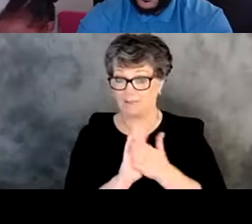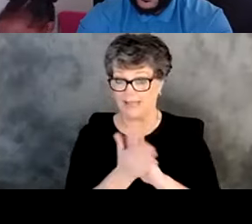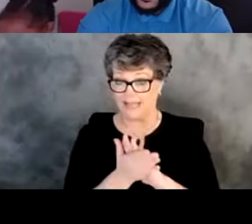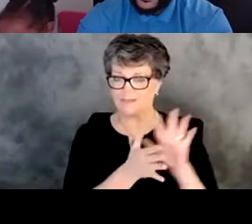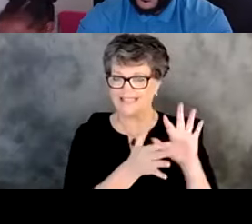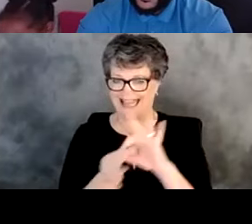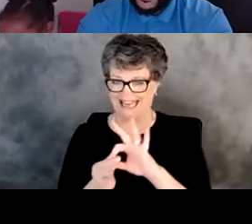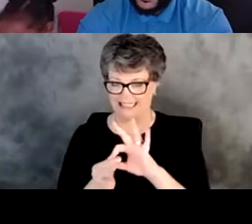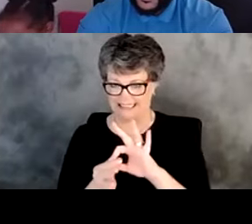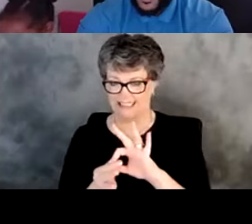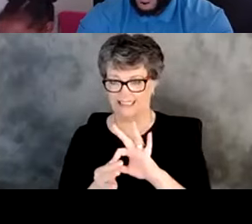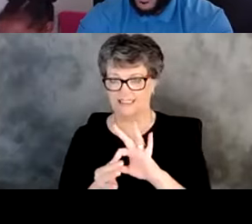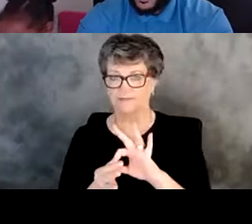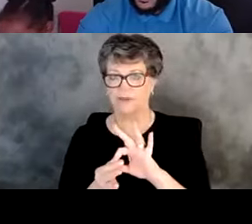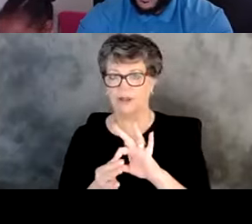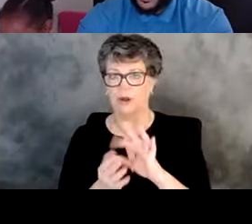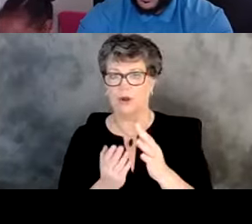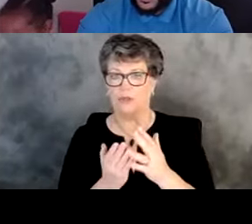linked, through